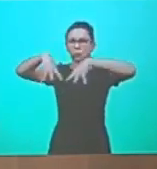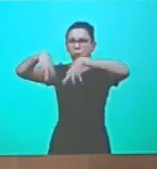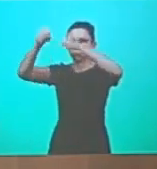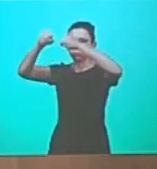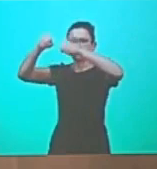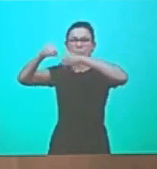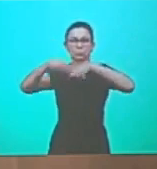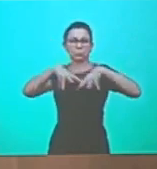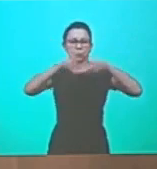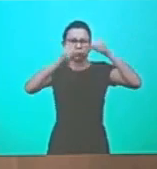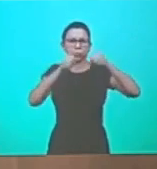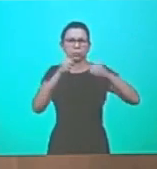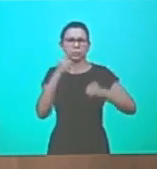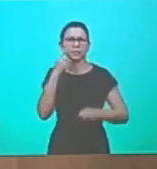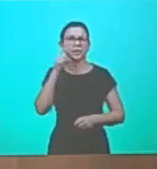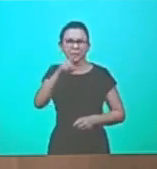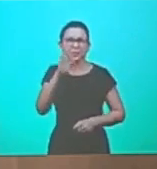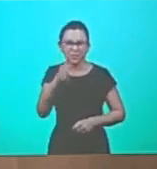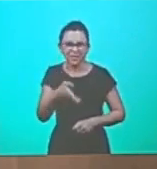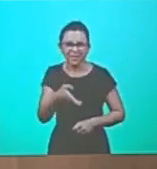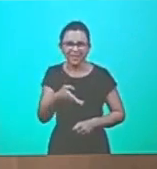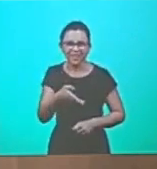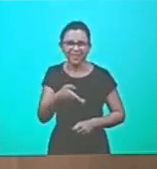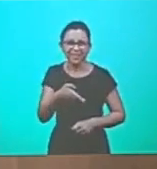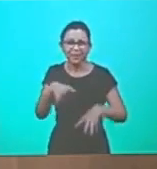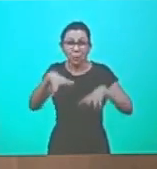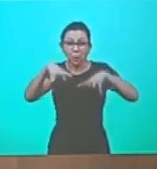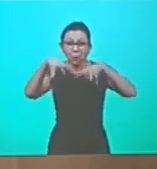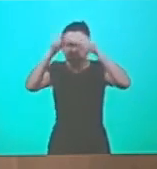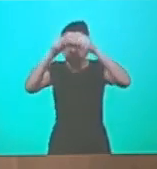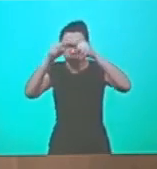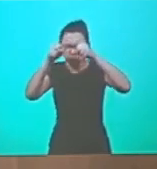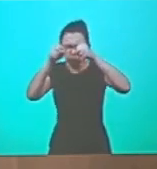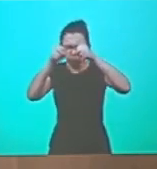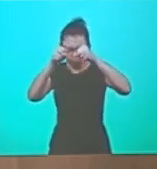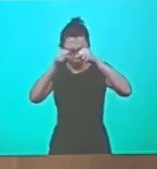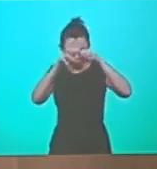lights, the power went out. Have you ever seen this happening?